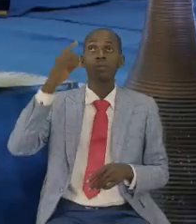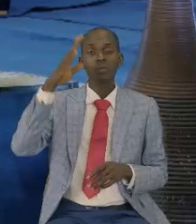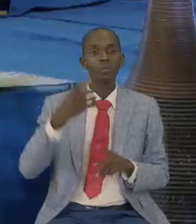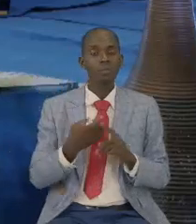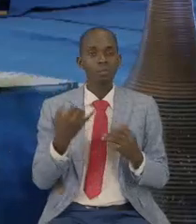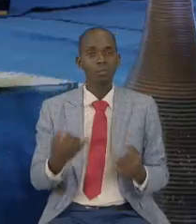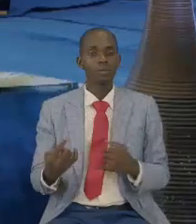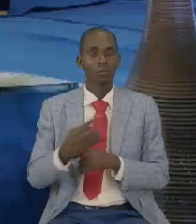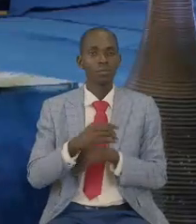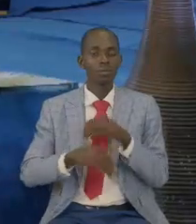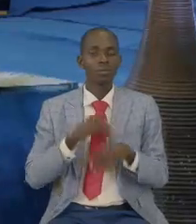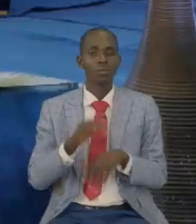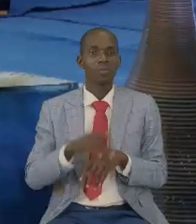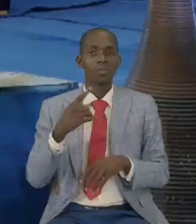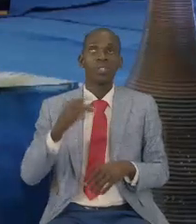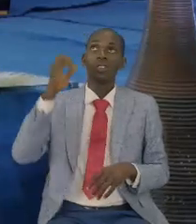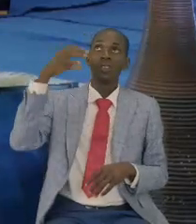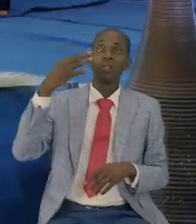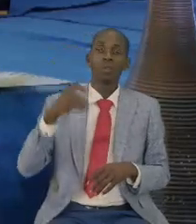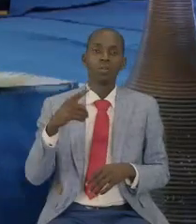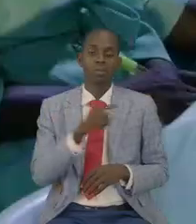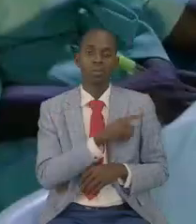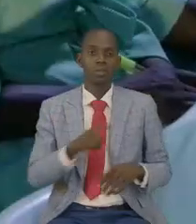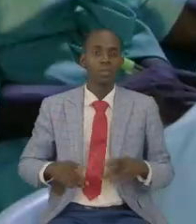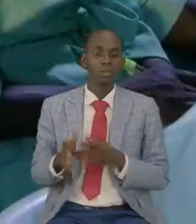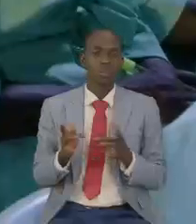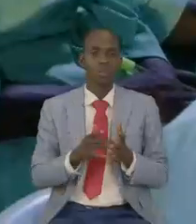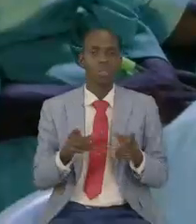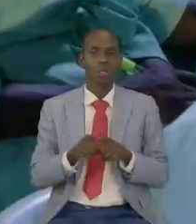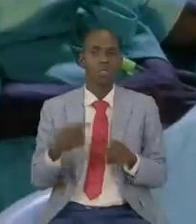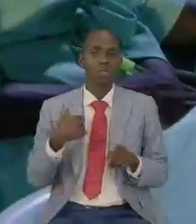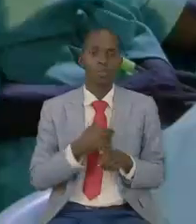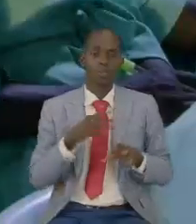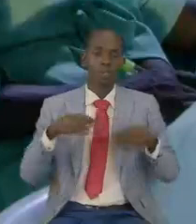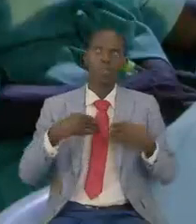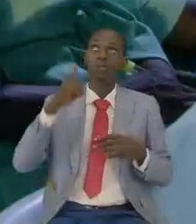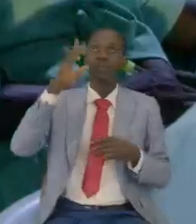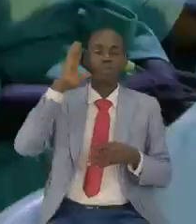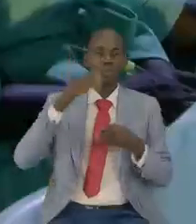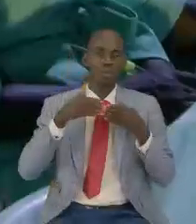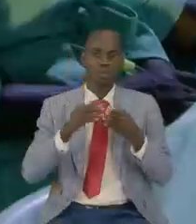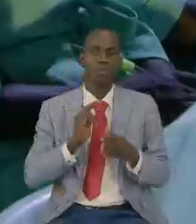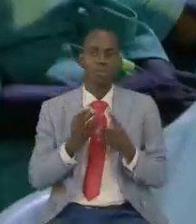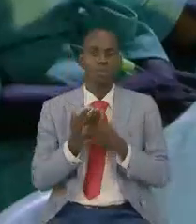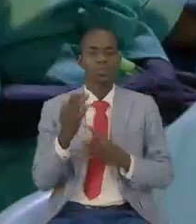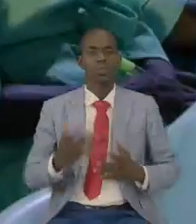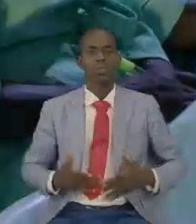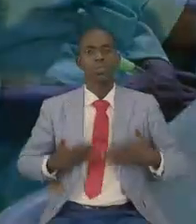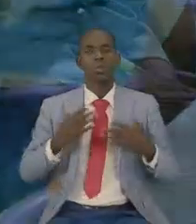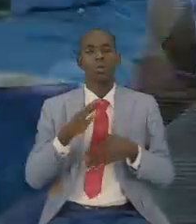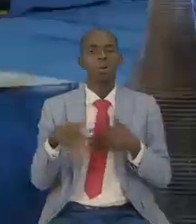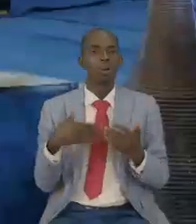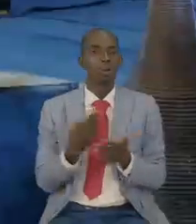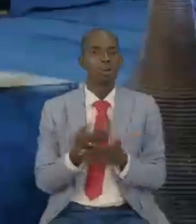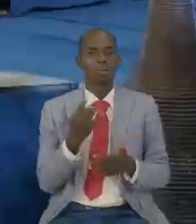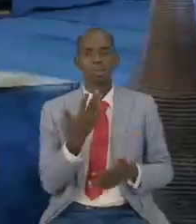you receive him, it will guide you through life. All those things that you have been falling and rising and